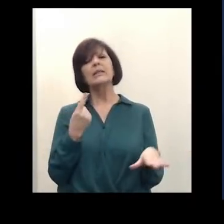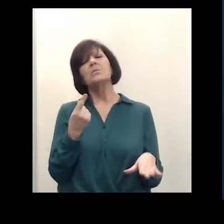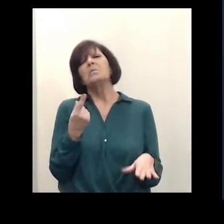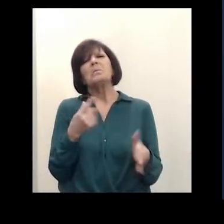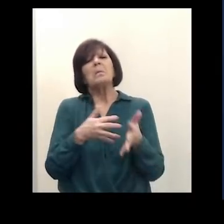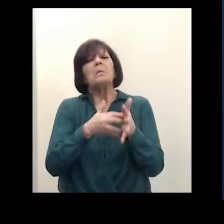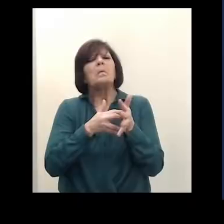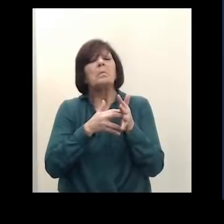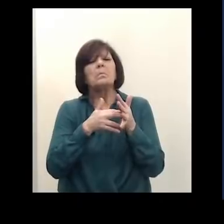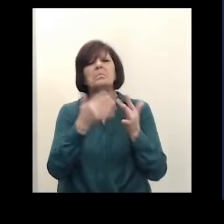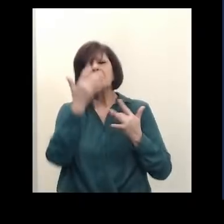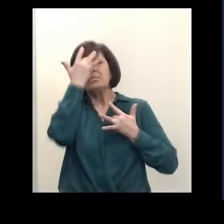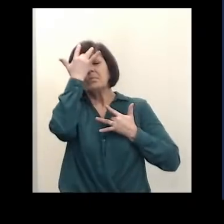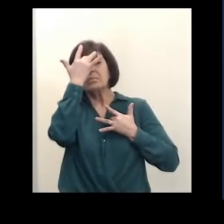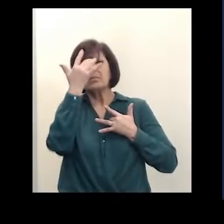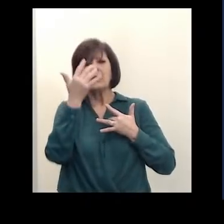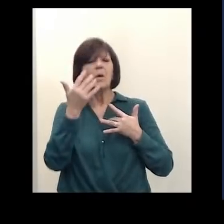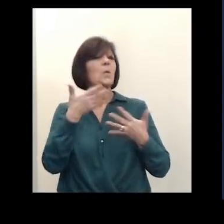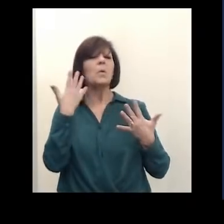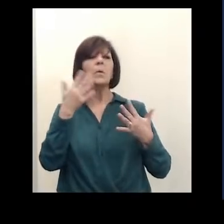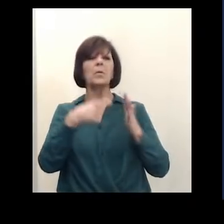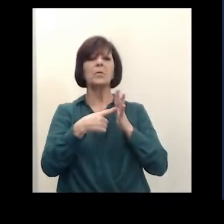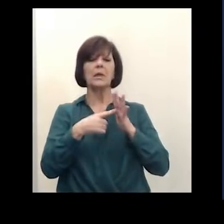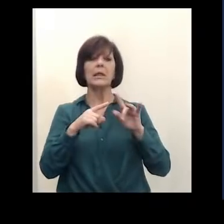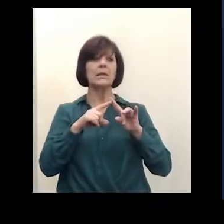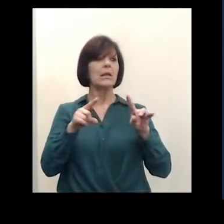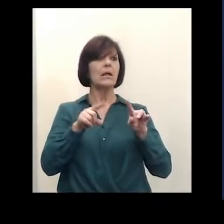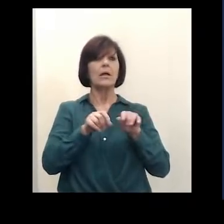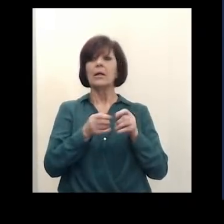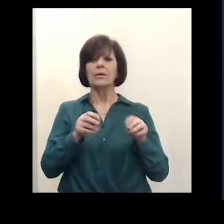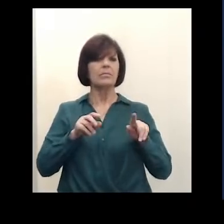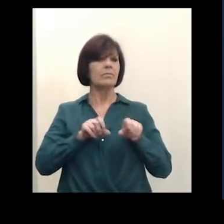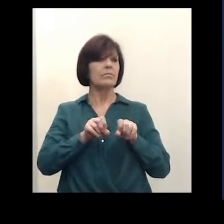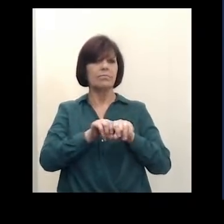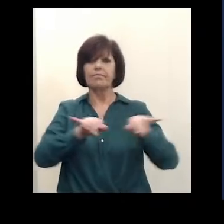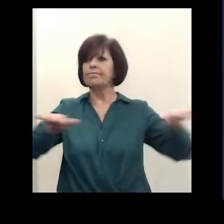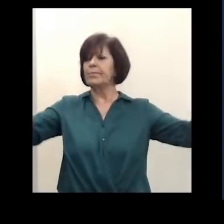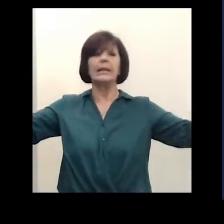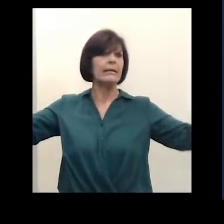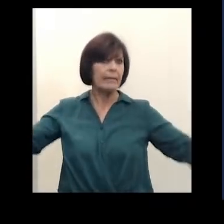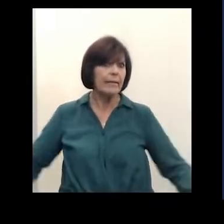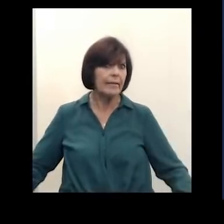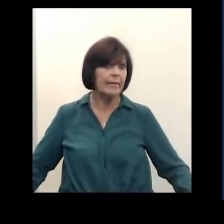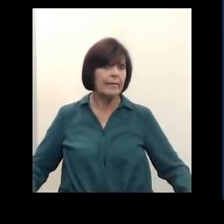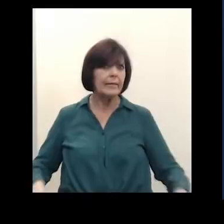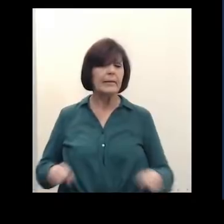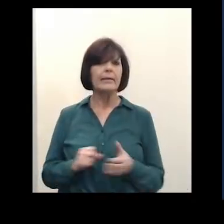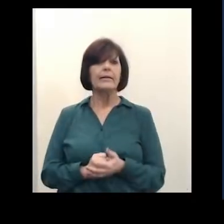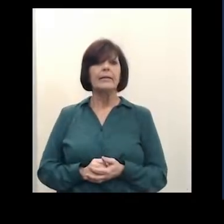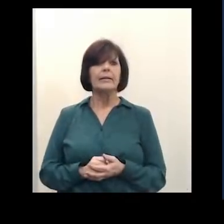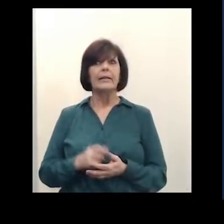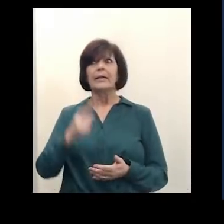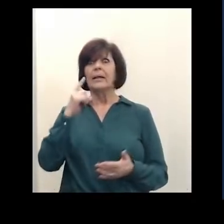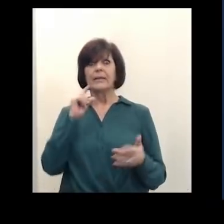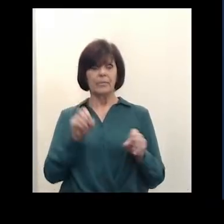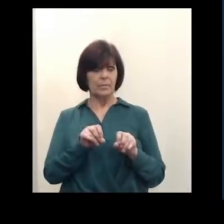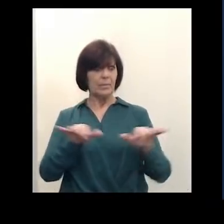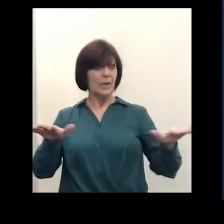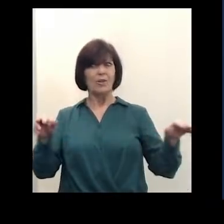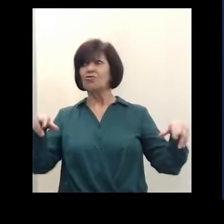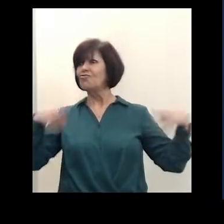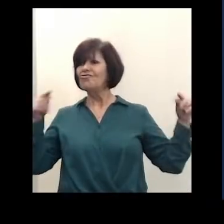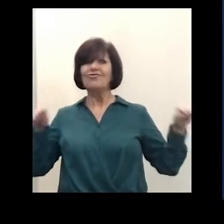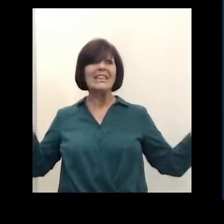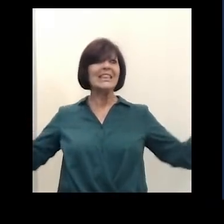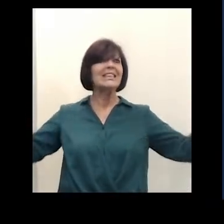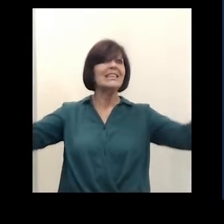is asymptomatic, they could still pass it on to an adult in their family household that is much more at risk